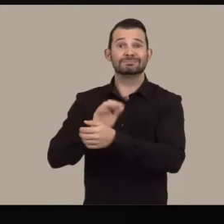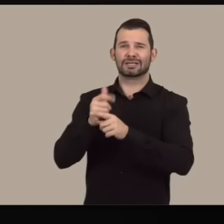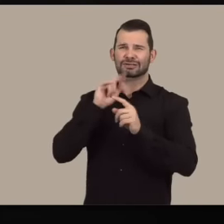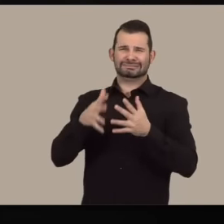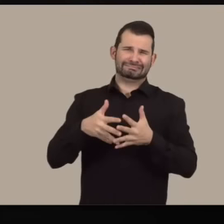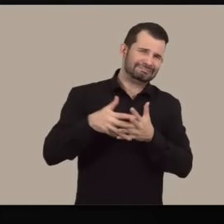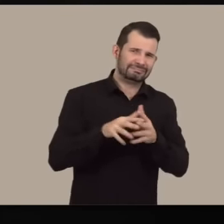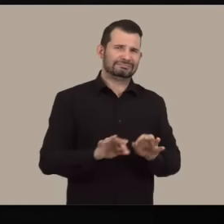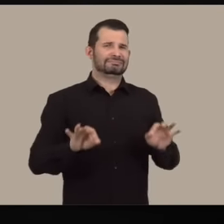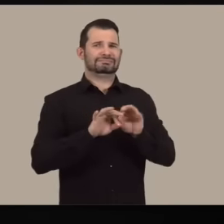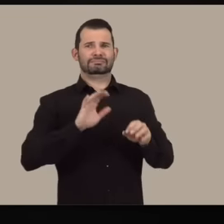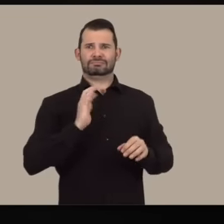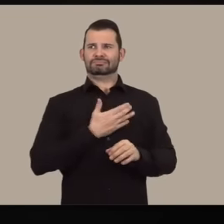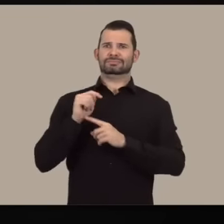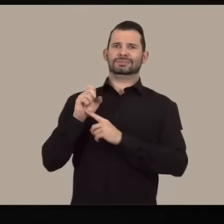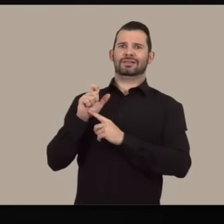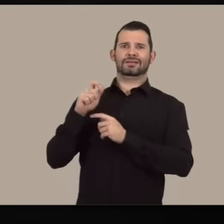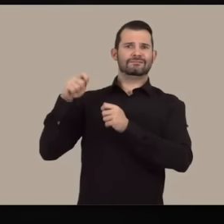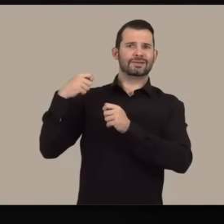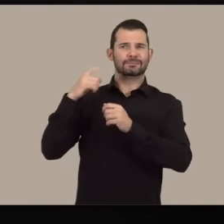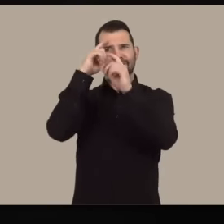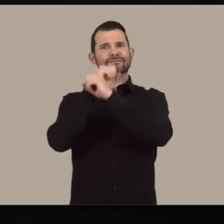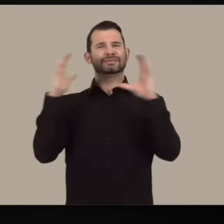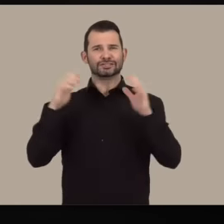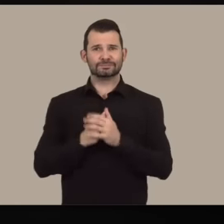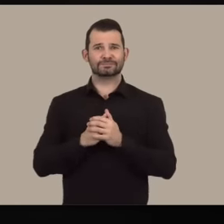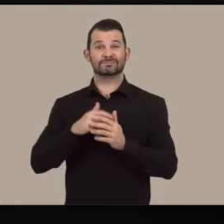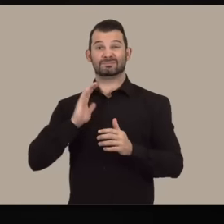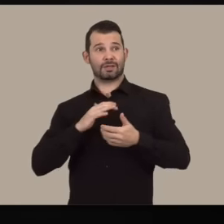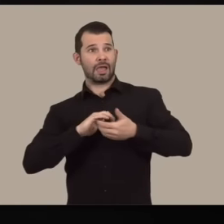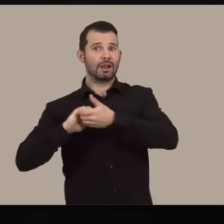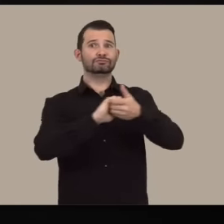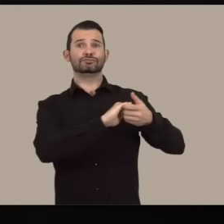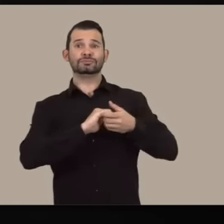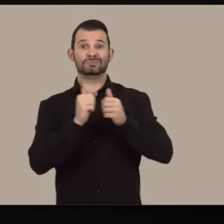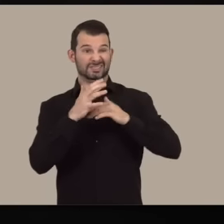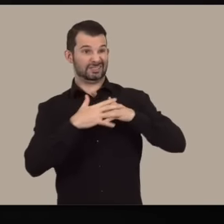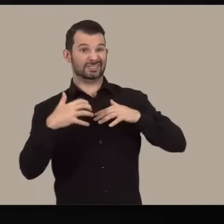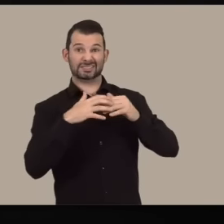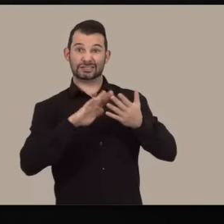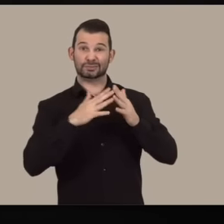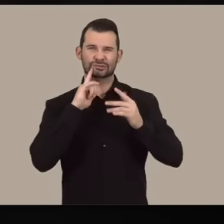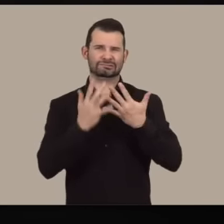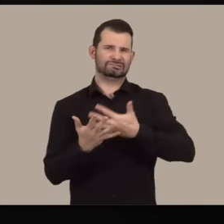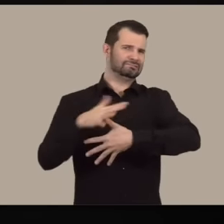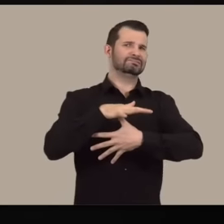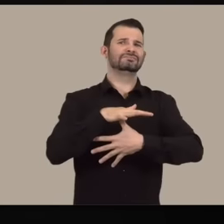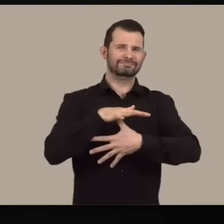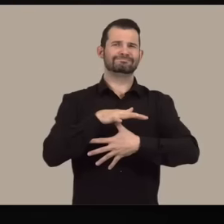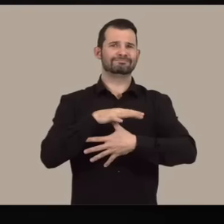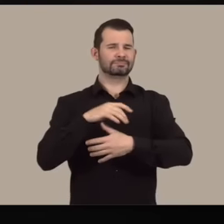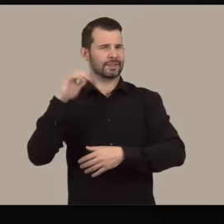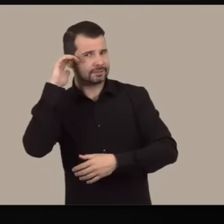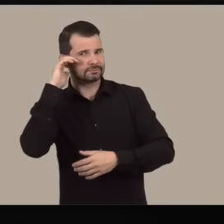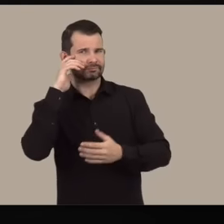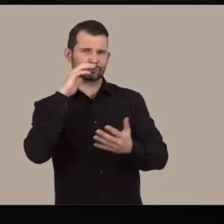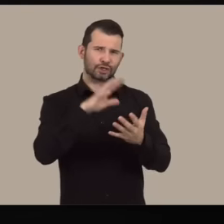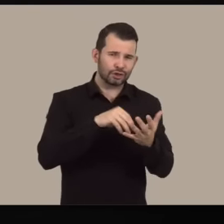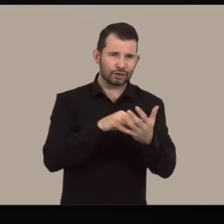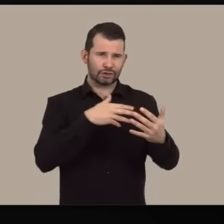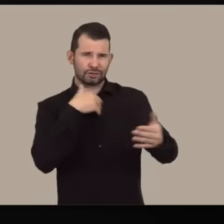cinema is an integral part of Telefilm's vision. Our allyship with Indigenous communities is a